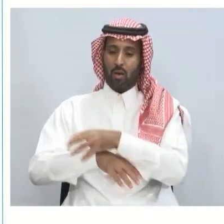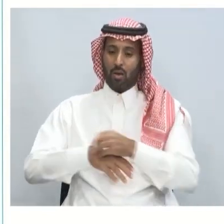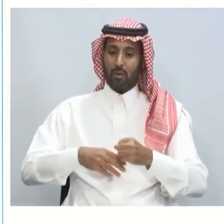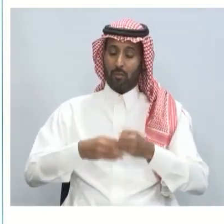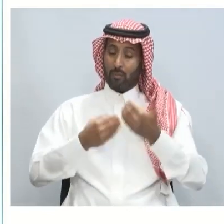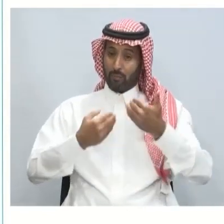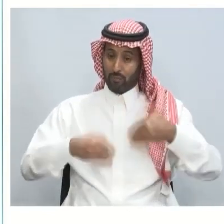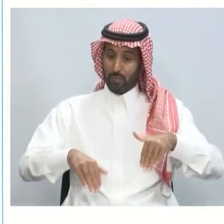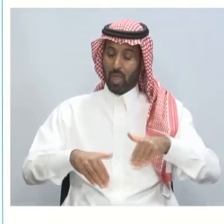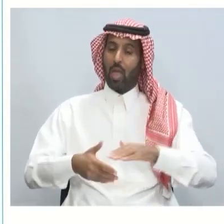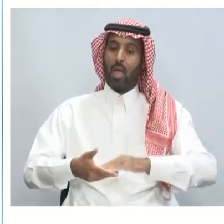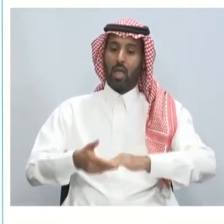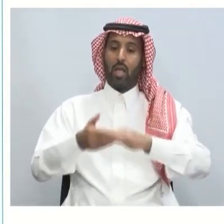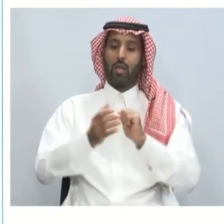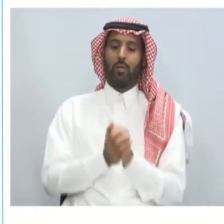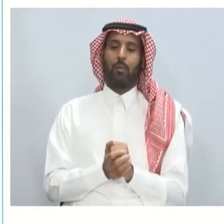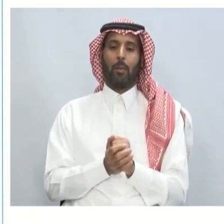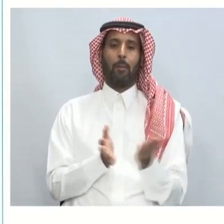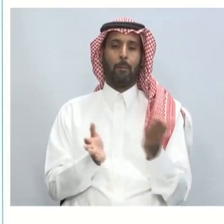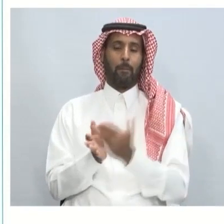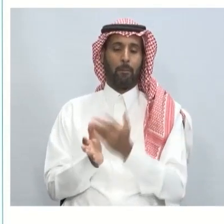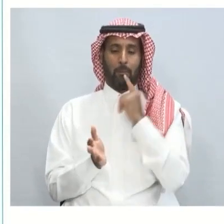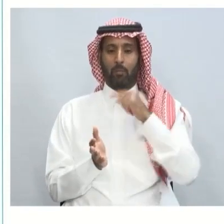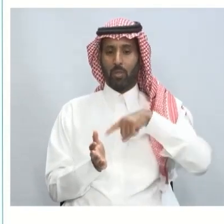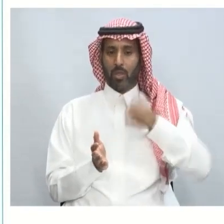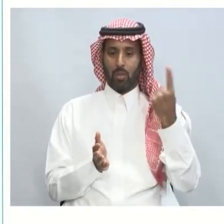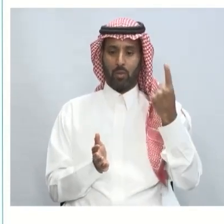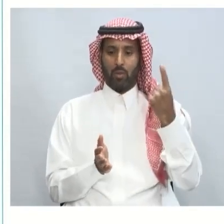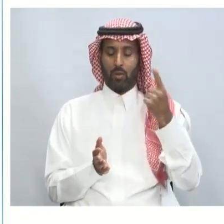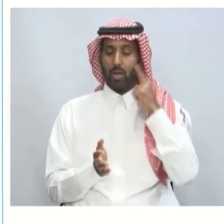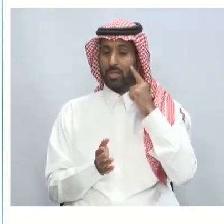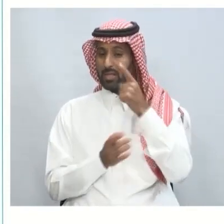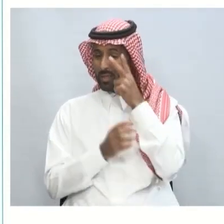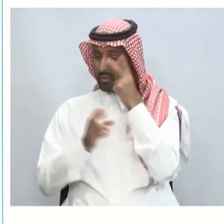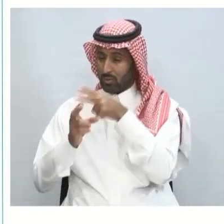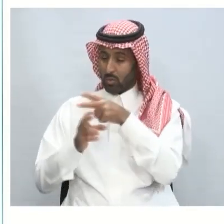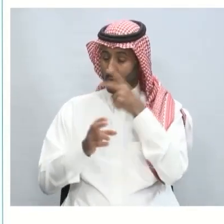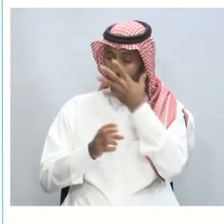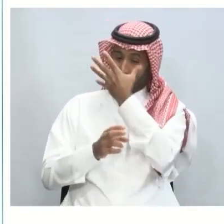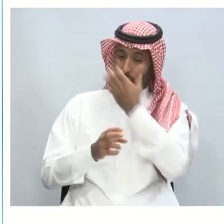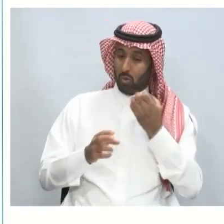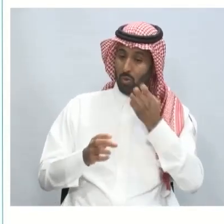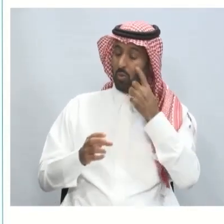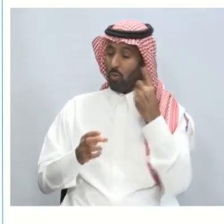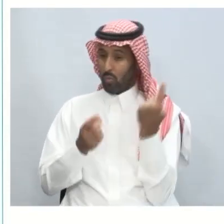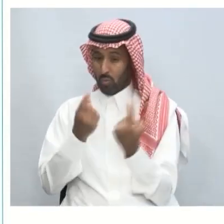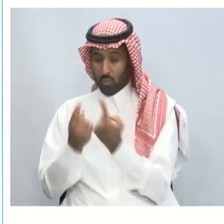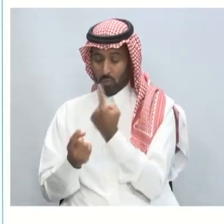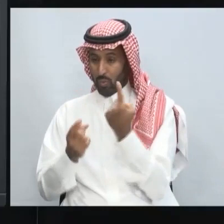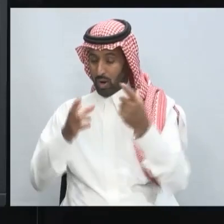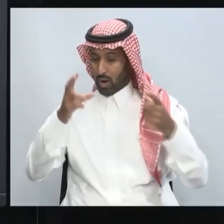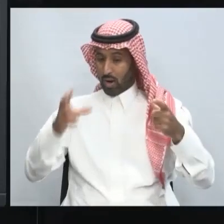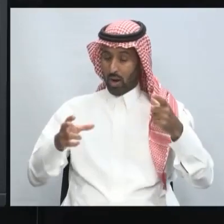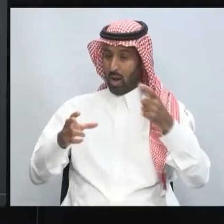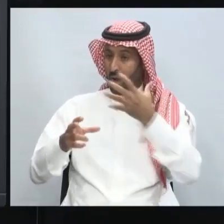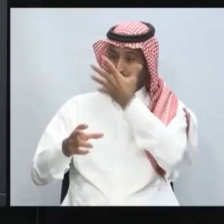or the disabled. So number one, zoologist, from the word zoo. Have you ever